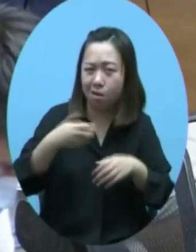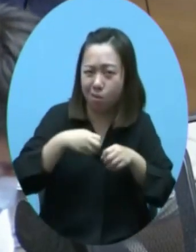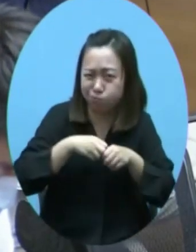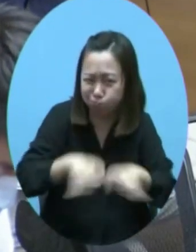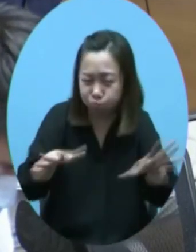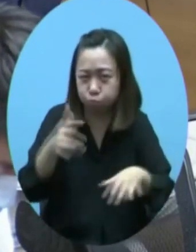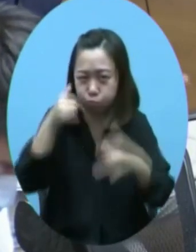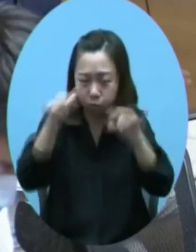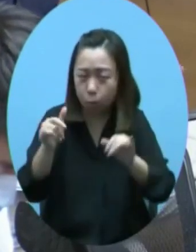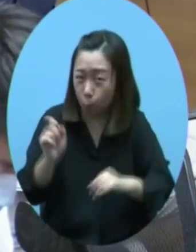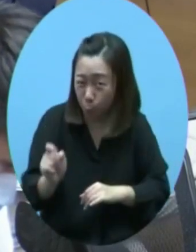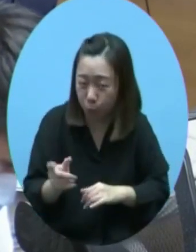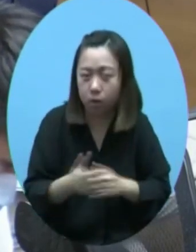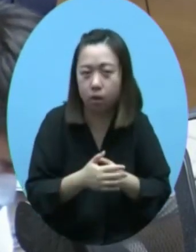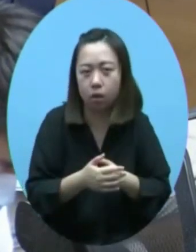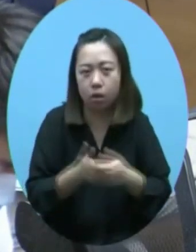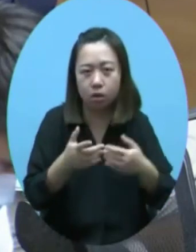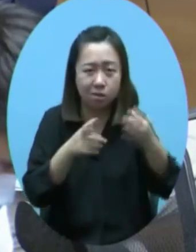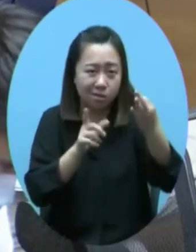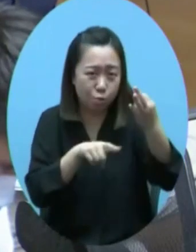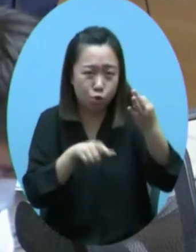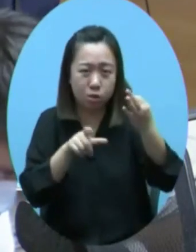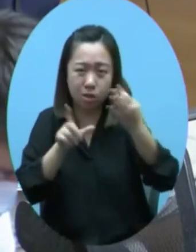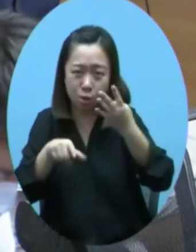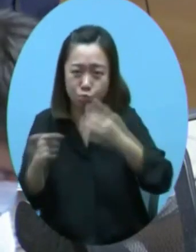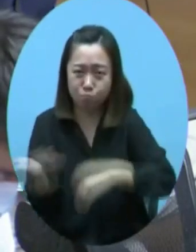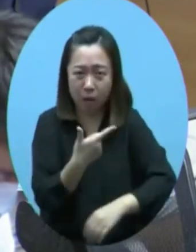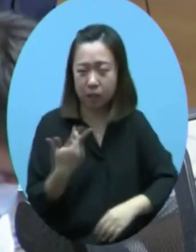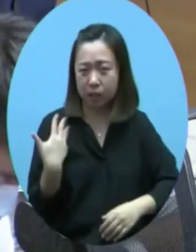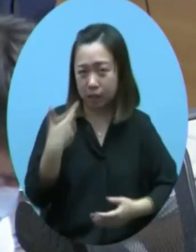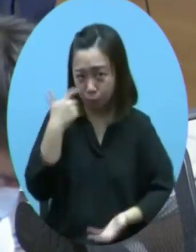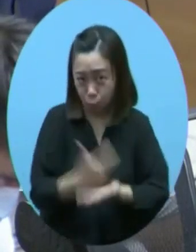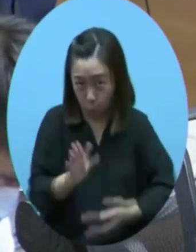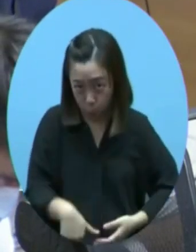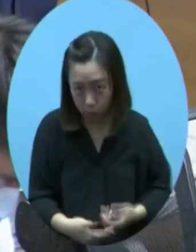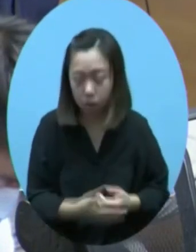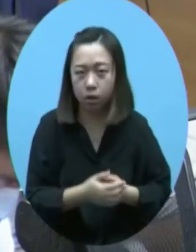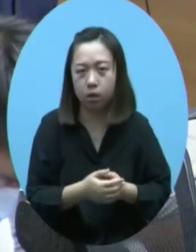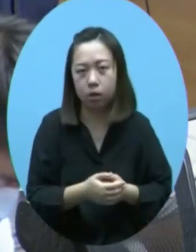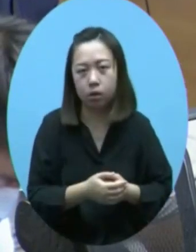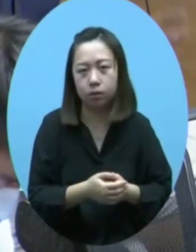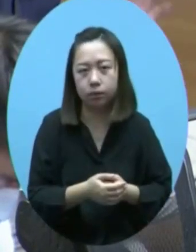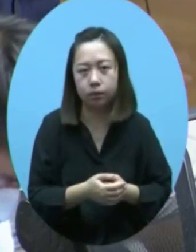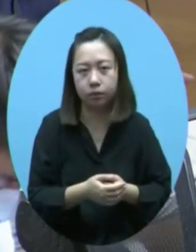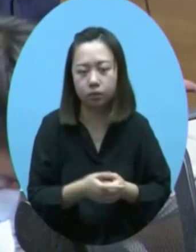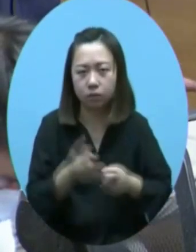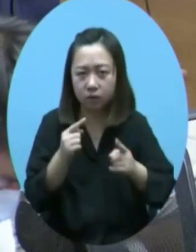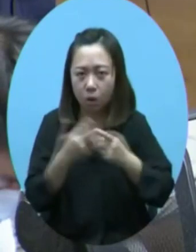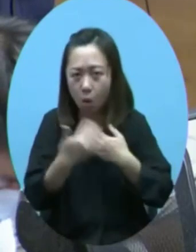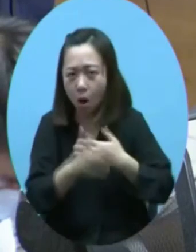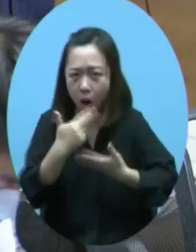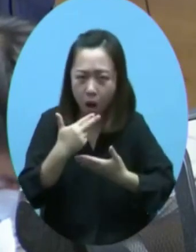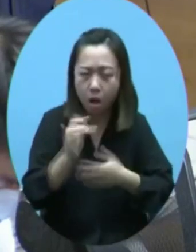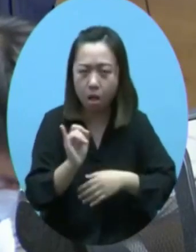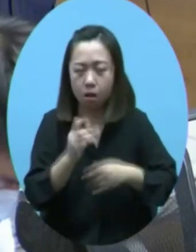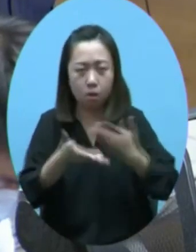than the outbreak in March and April? And should people avoid social activities or dining out in the time for the time being? And also, does the